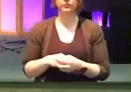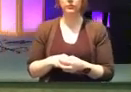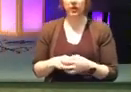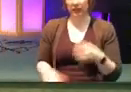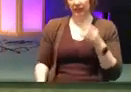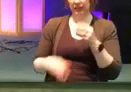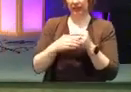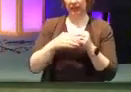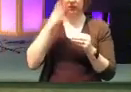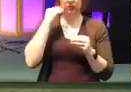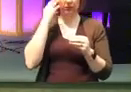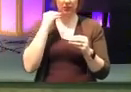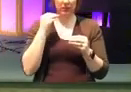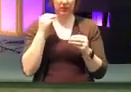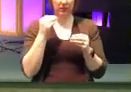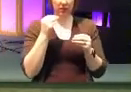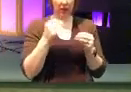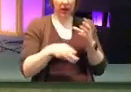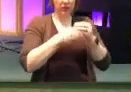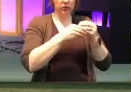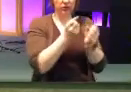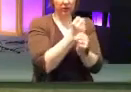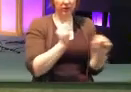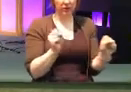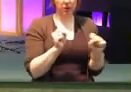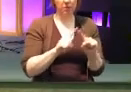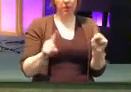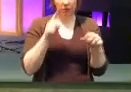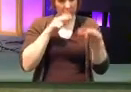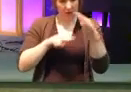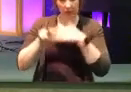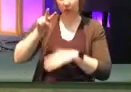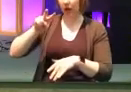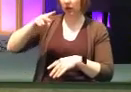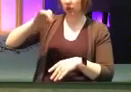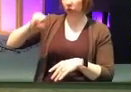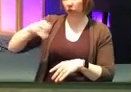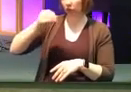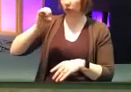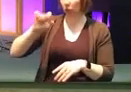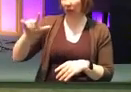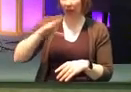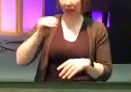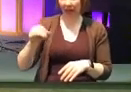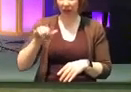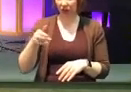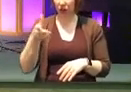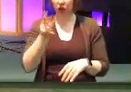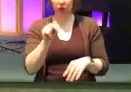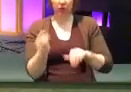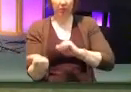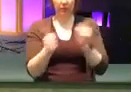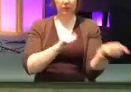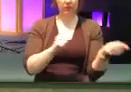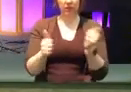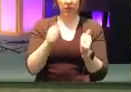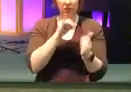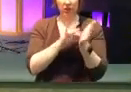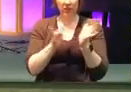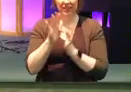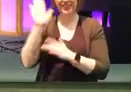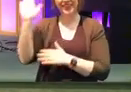additional experience than just salvation, but it was prophesied by Joel and John the Baptist. Jesus in his ministry